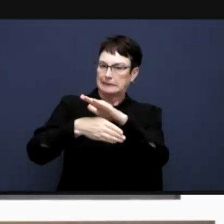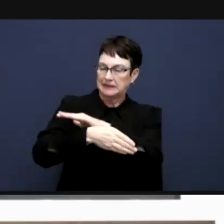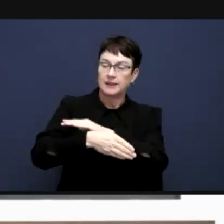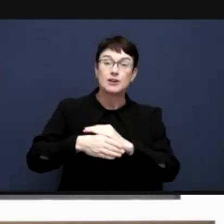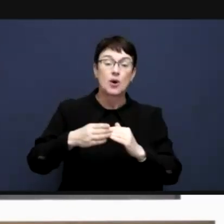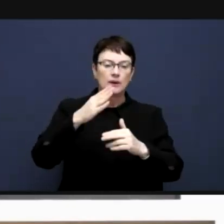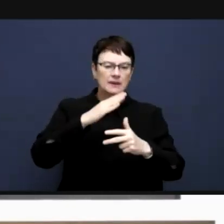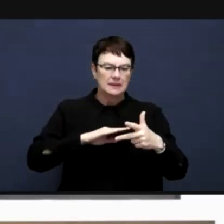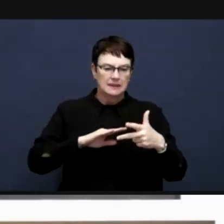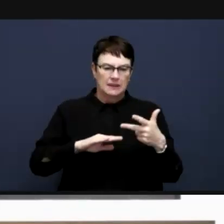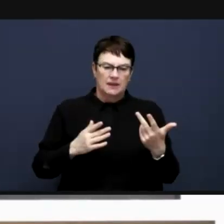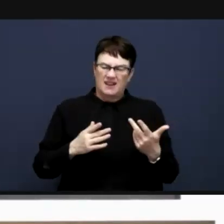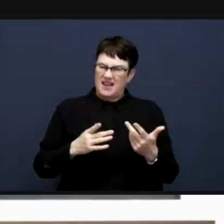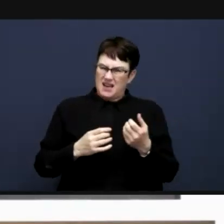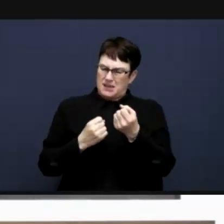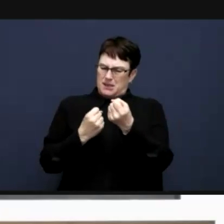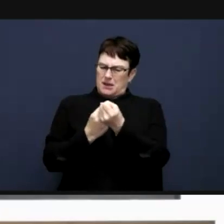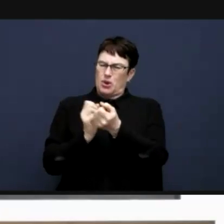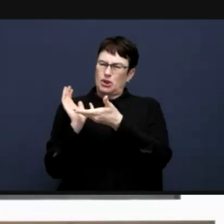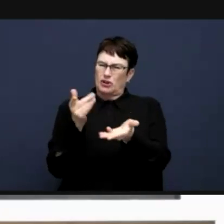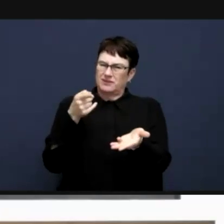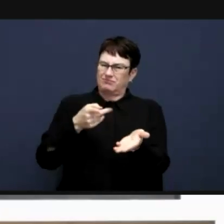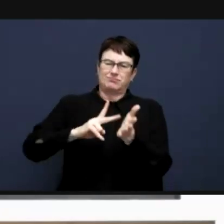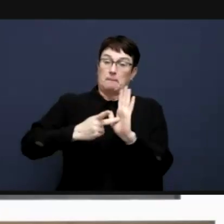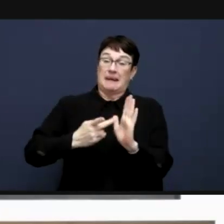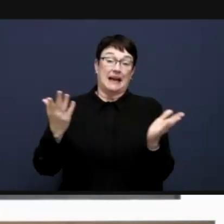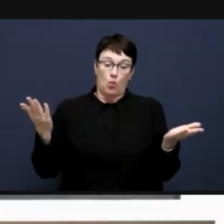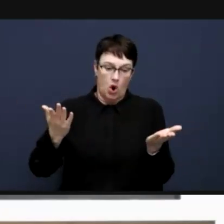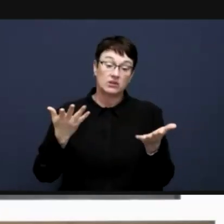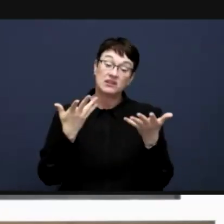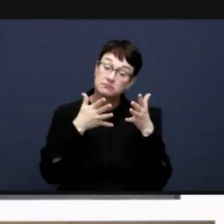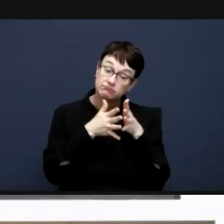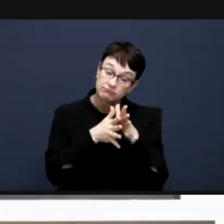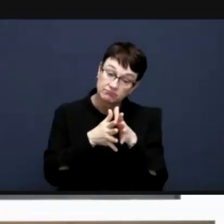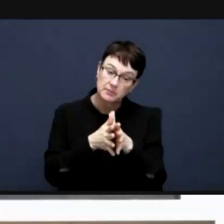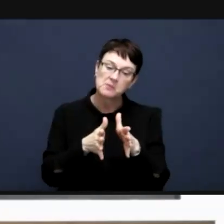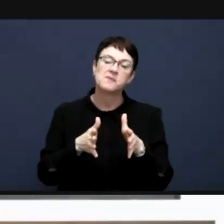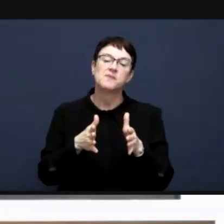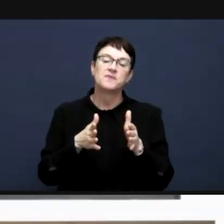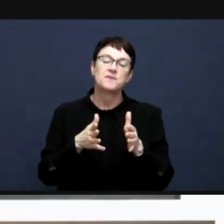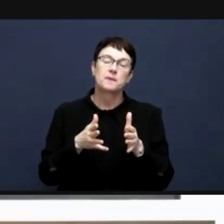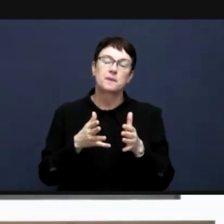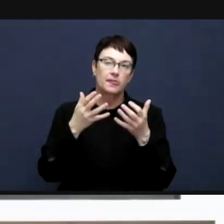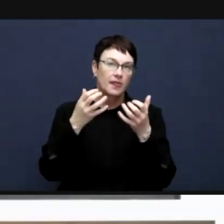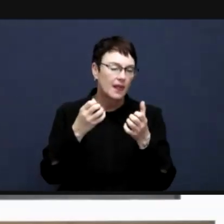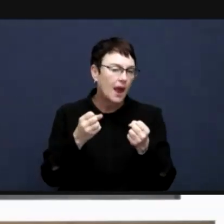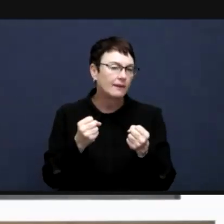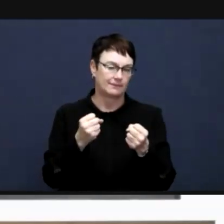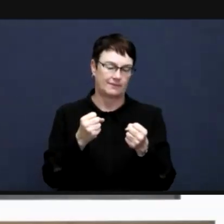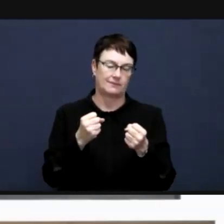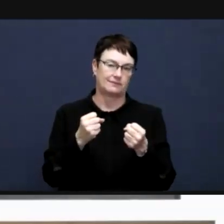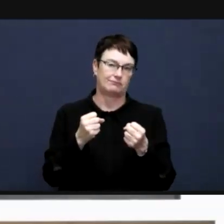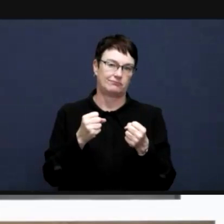of a difference again here between the requirement and And the testing requirements, the